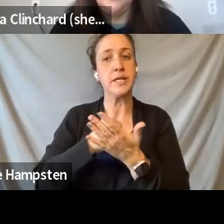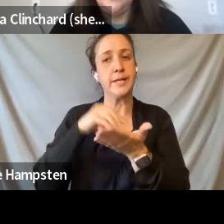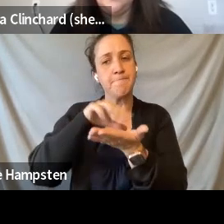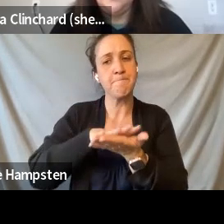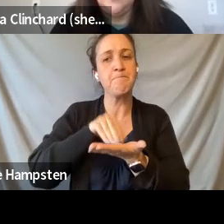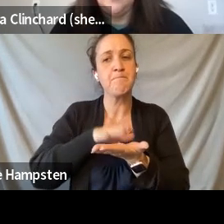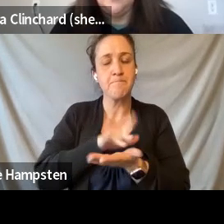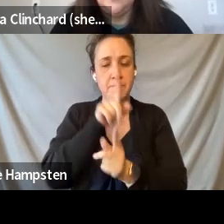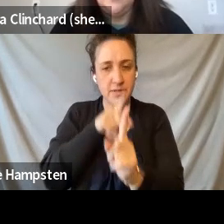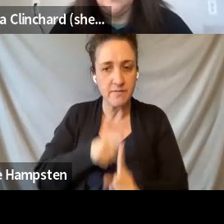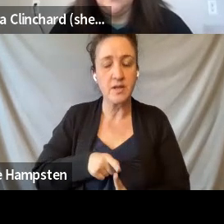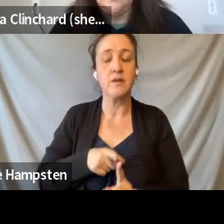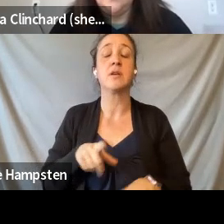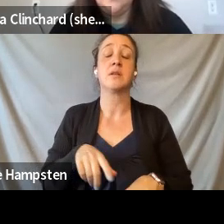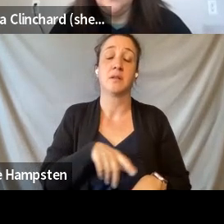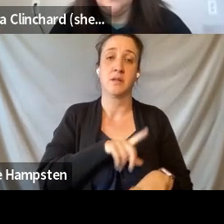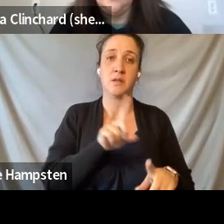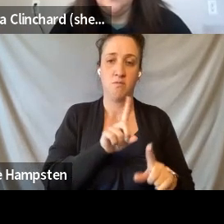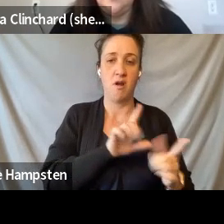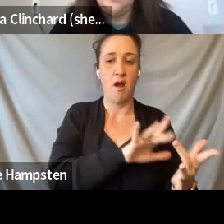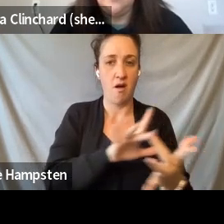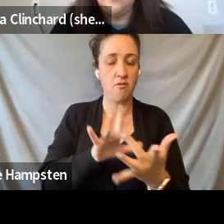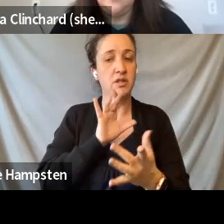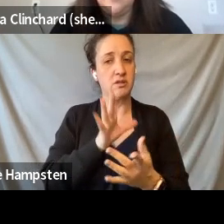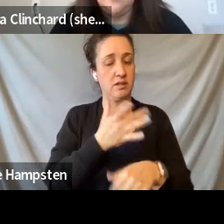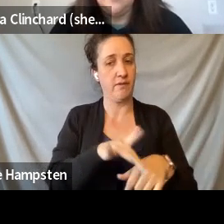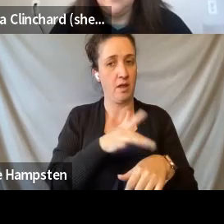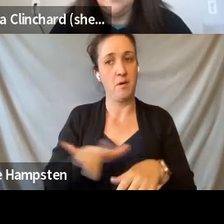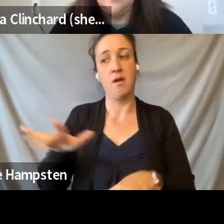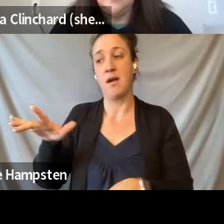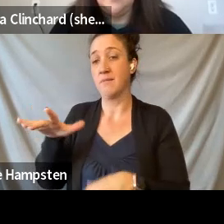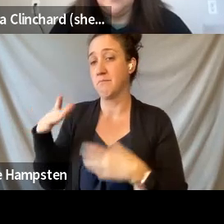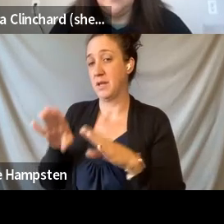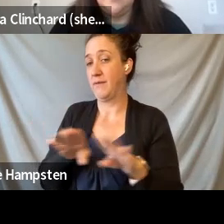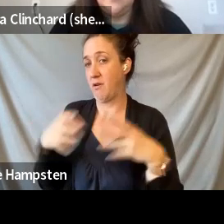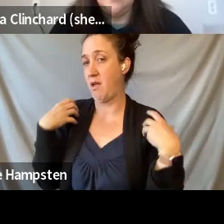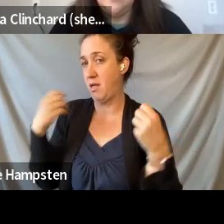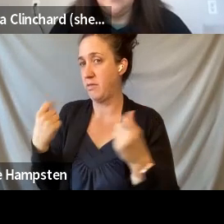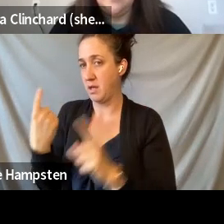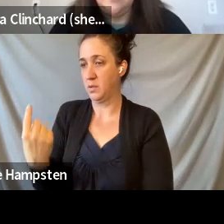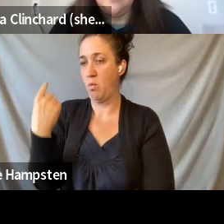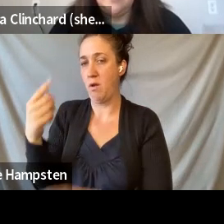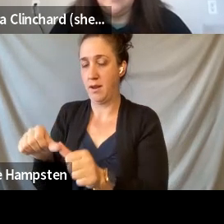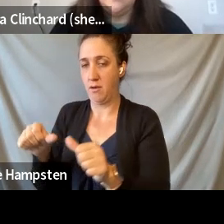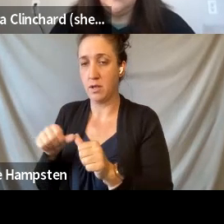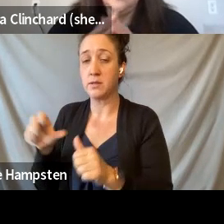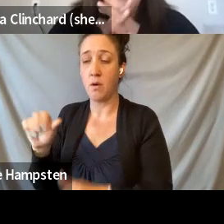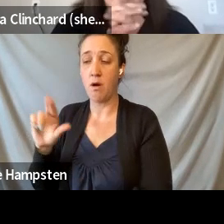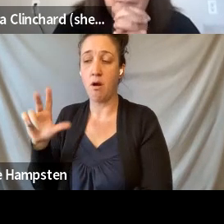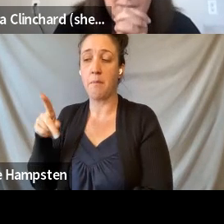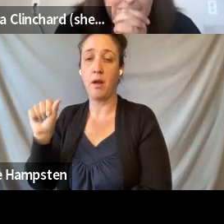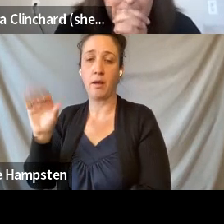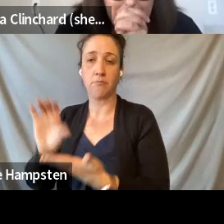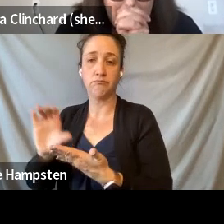eligible, and behavioral health is one. So that can be funded with ARPA. But your ideas are very powerful,